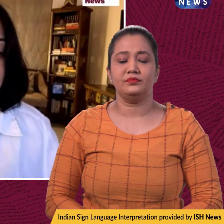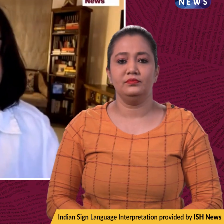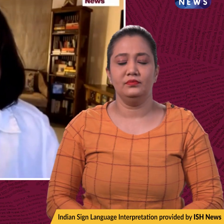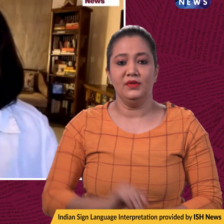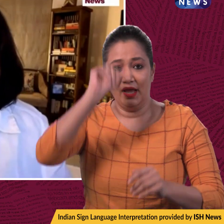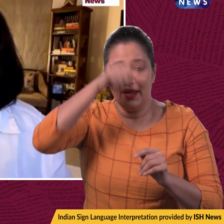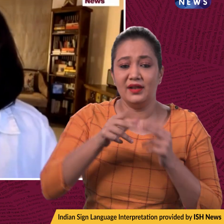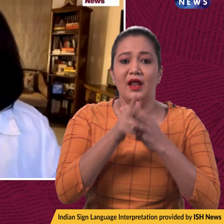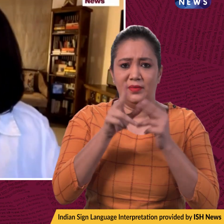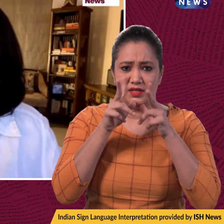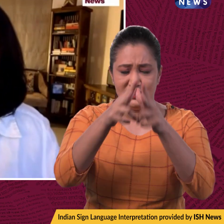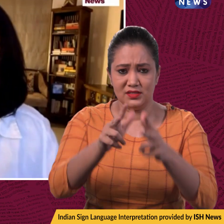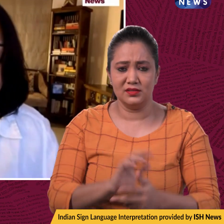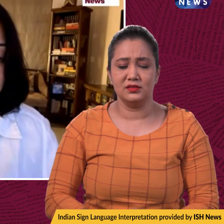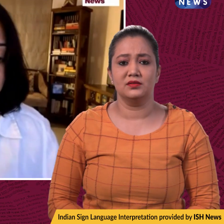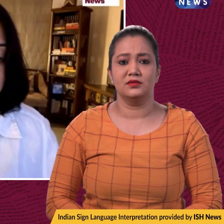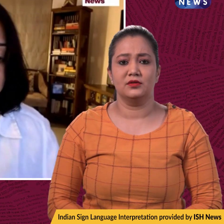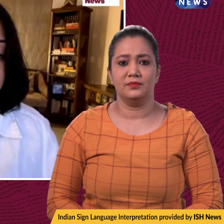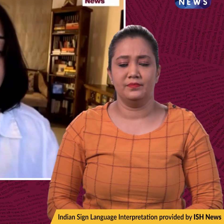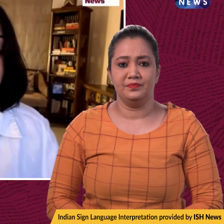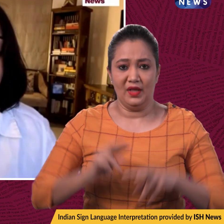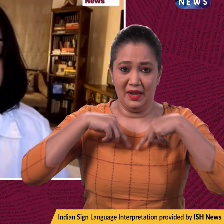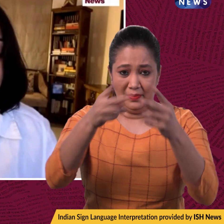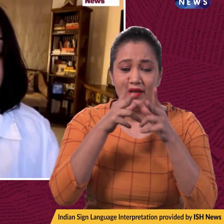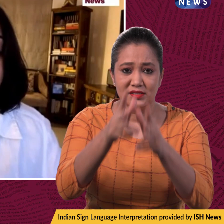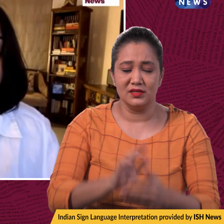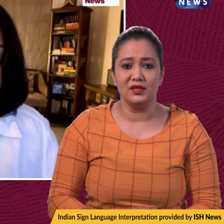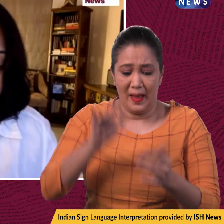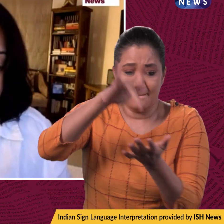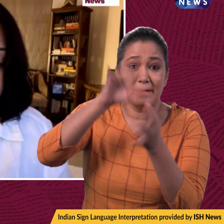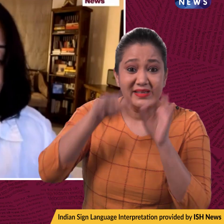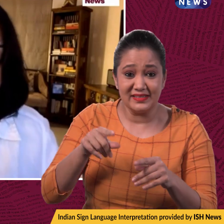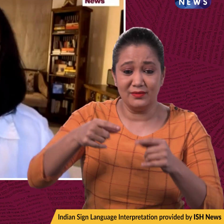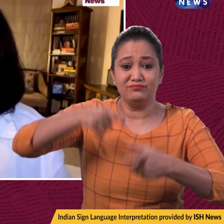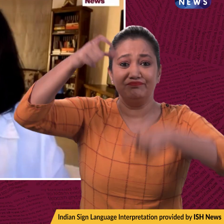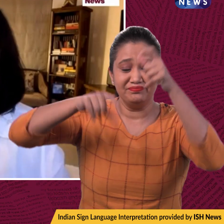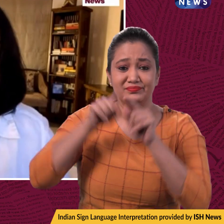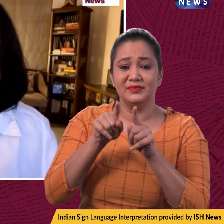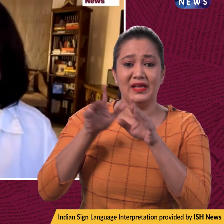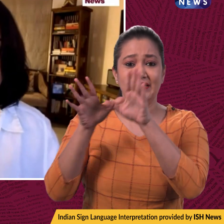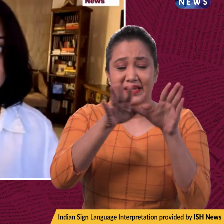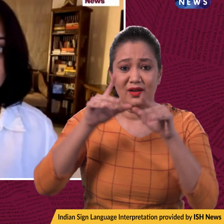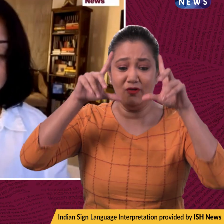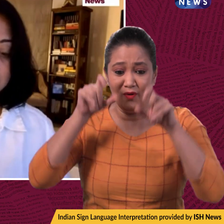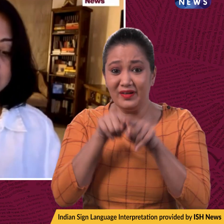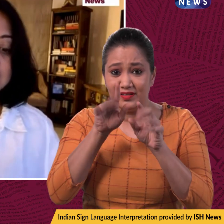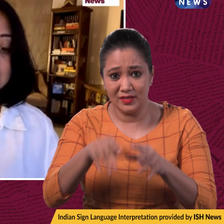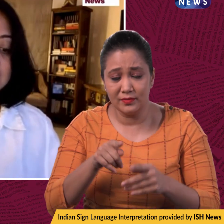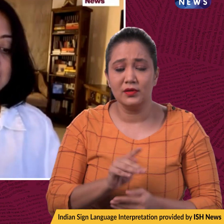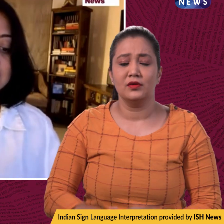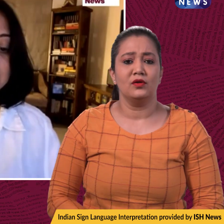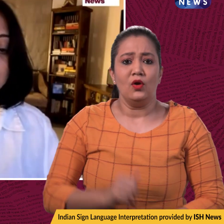boundary. The Indian Army, in response to NDTV, has said that the location corresponding to the coordinates mentioned in the